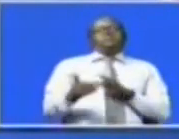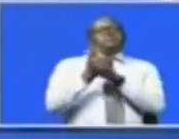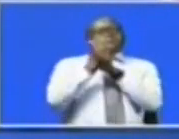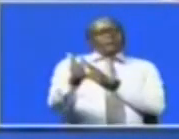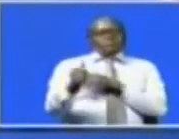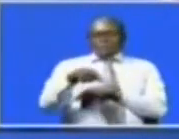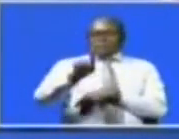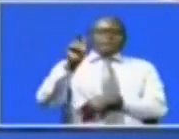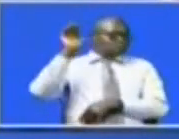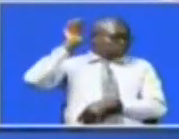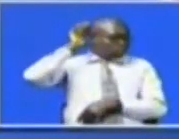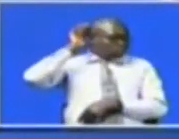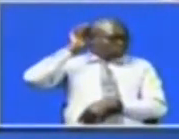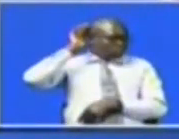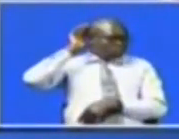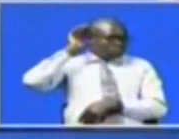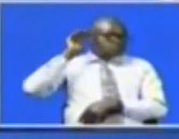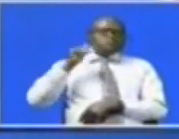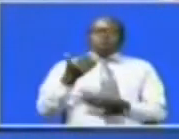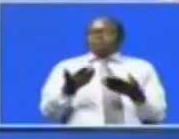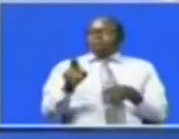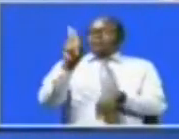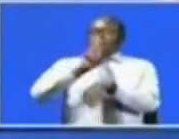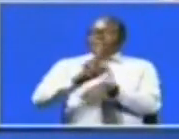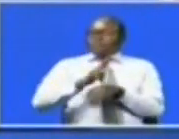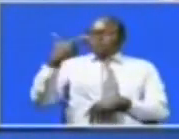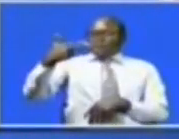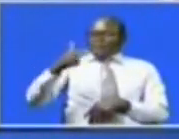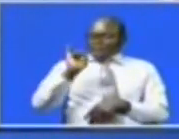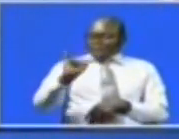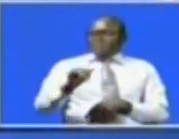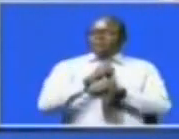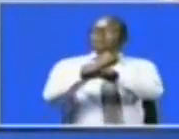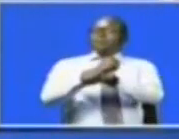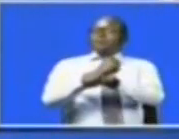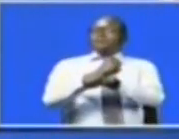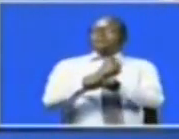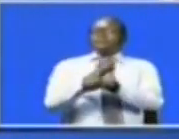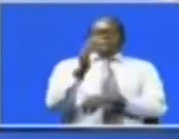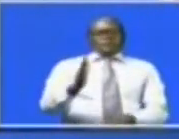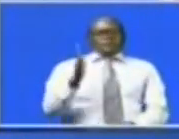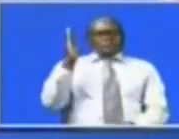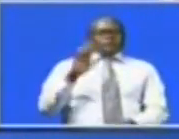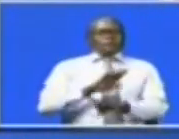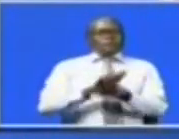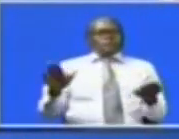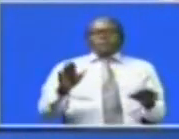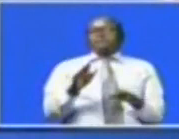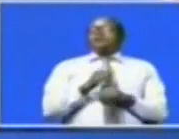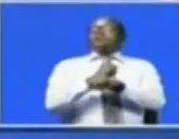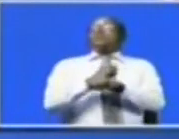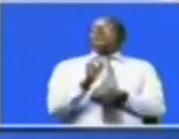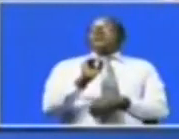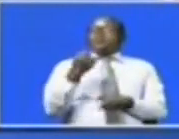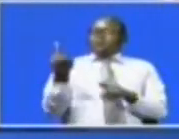there, the presence of firearm is protective security. It is not a preventive